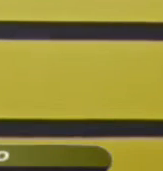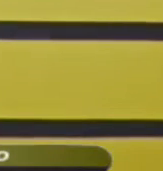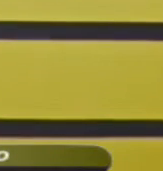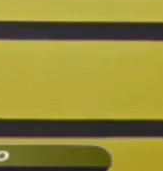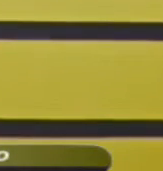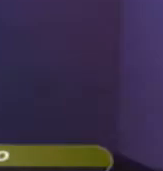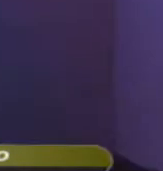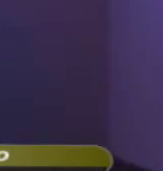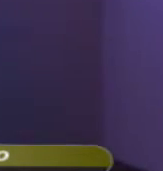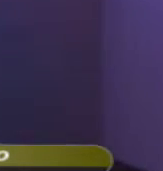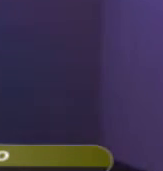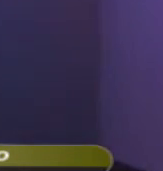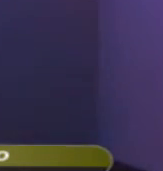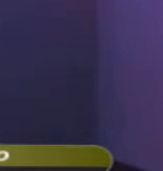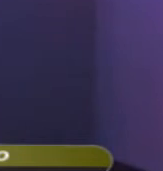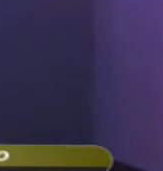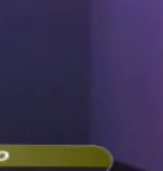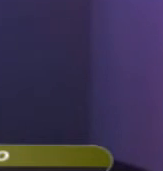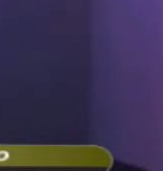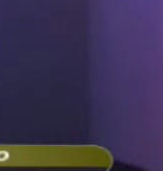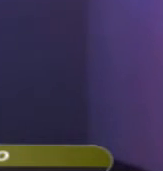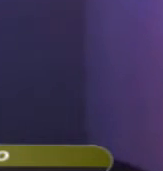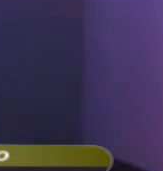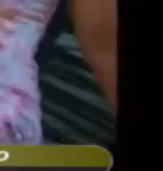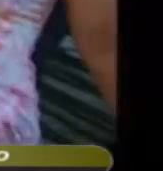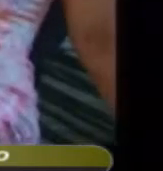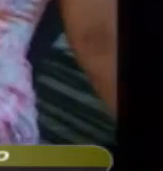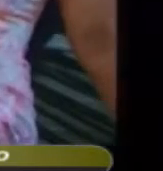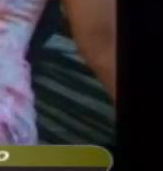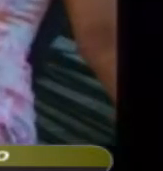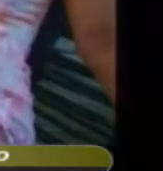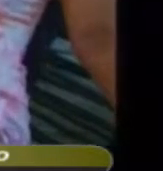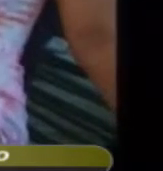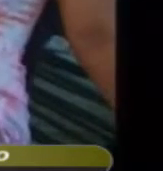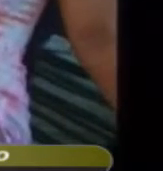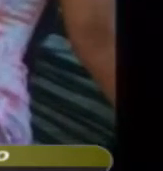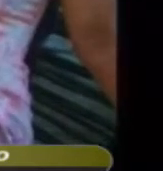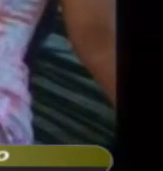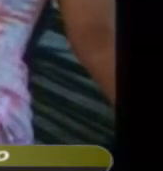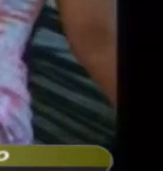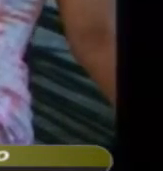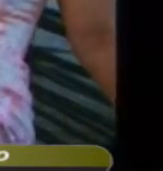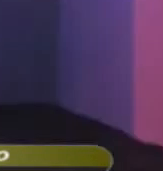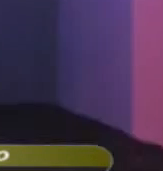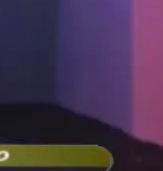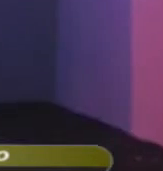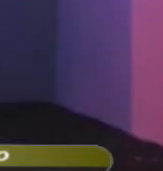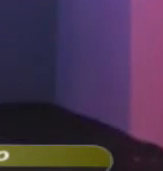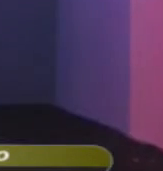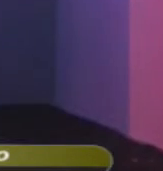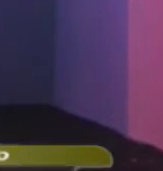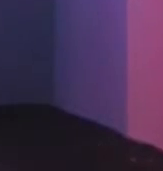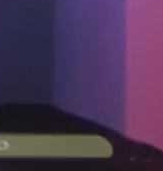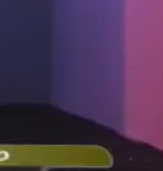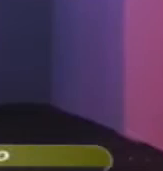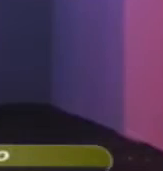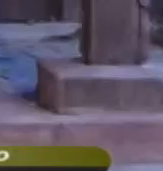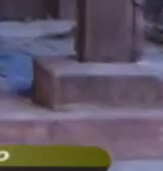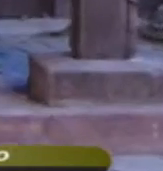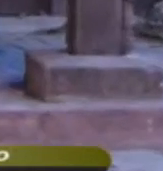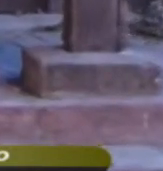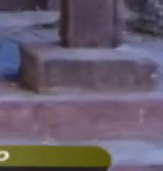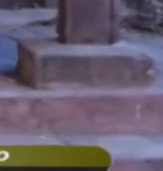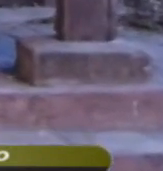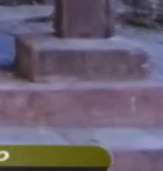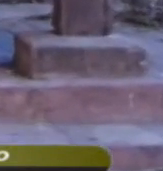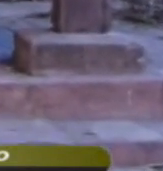Oh, no, no, no, I'm not that easy, nimechill. Oh, no, no, no, I'm good, I can pay my own